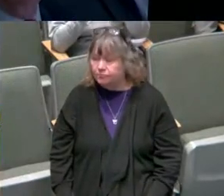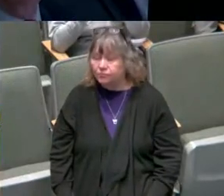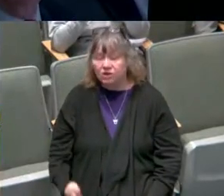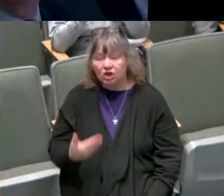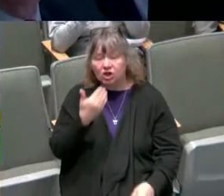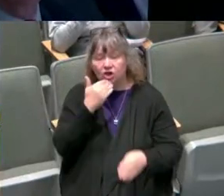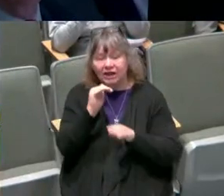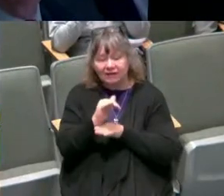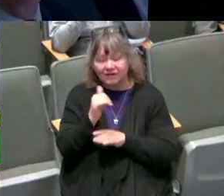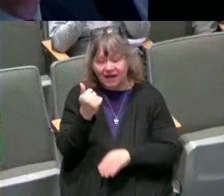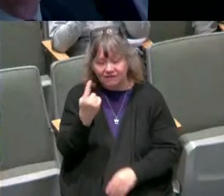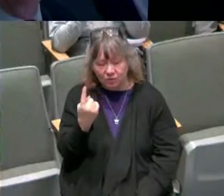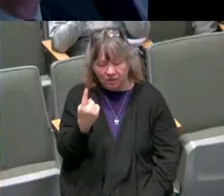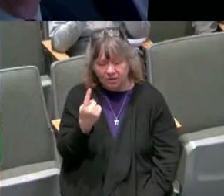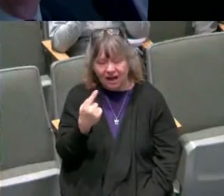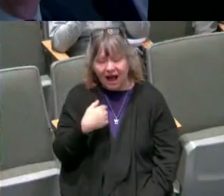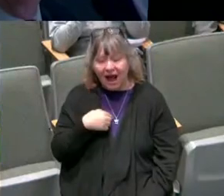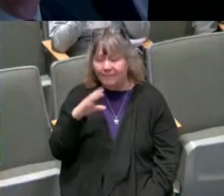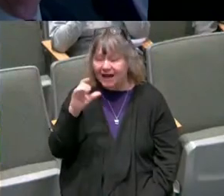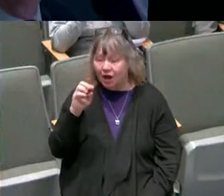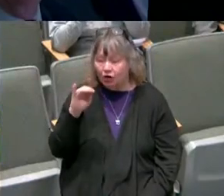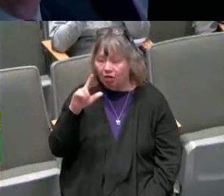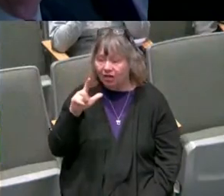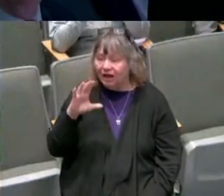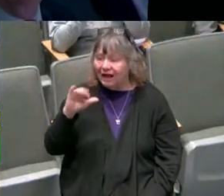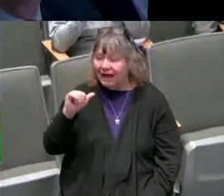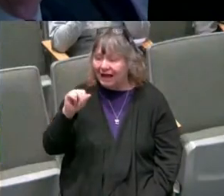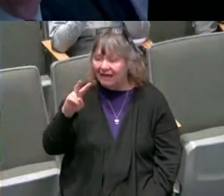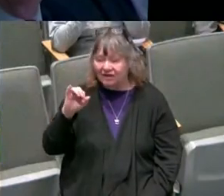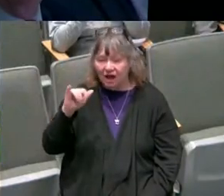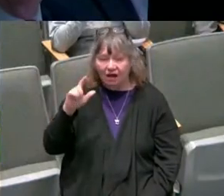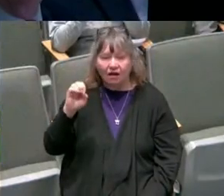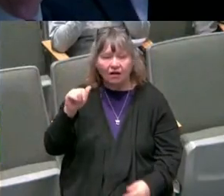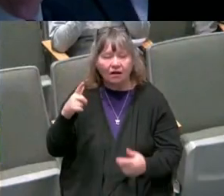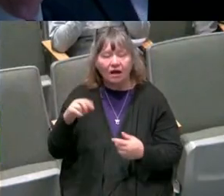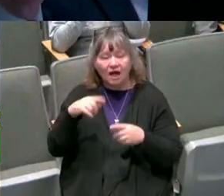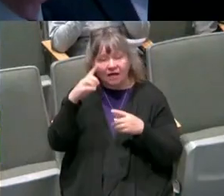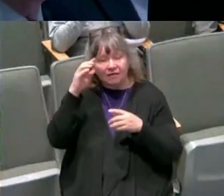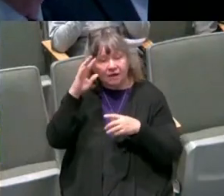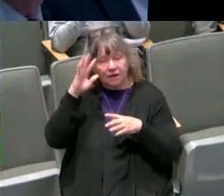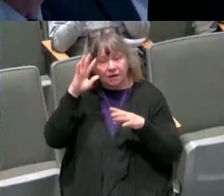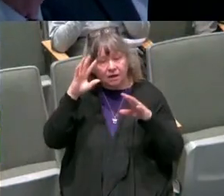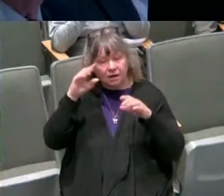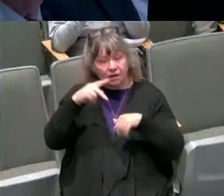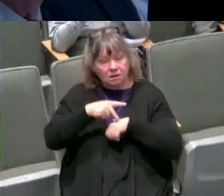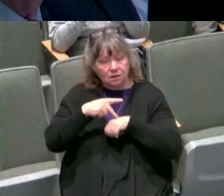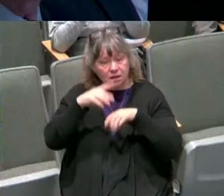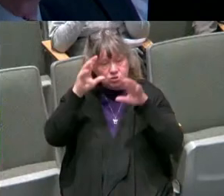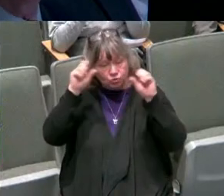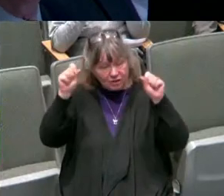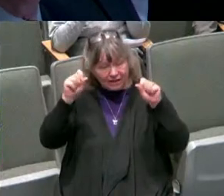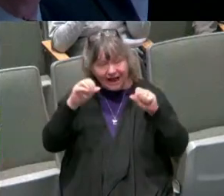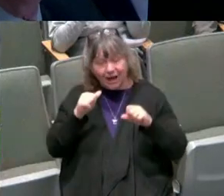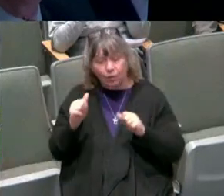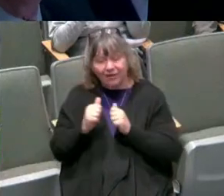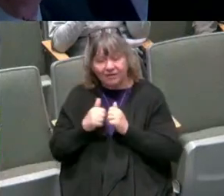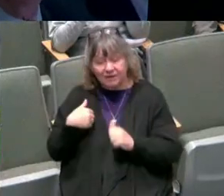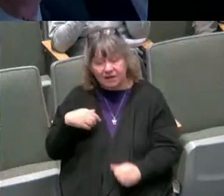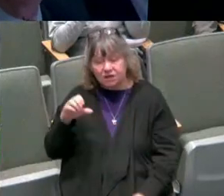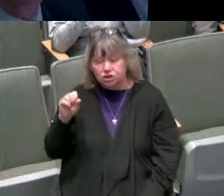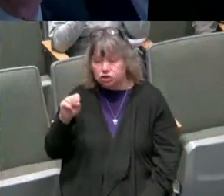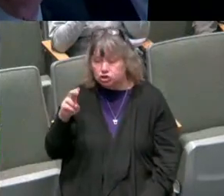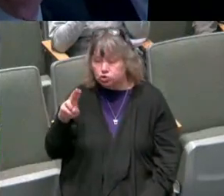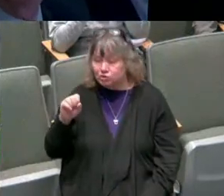good evening everyone I'm Carol Kavanaugh the superintendent of the Hopkinton public schools and with me this evening is Mrs Susan